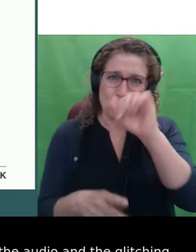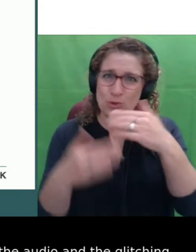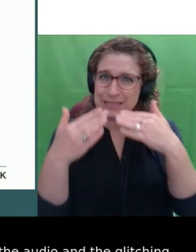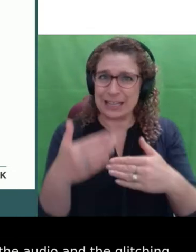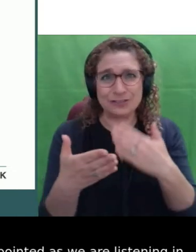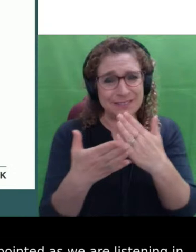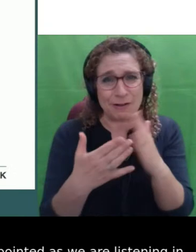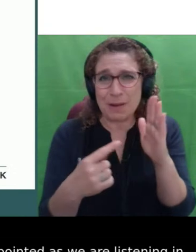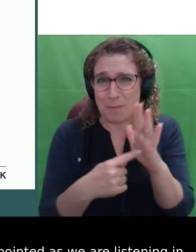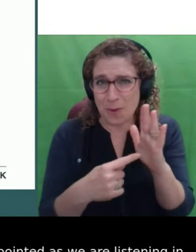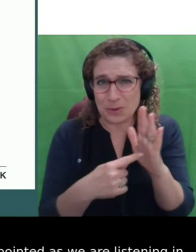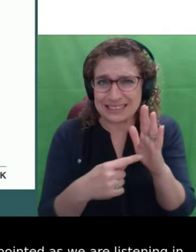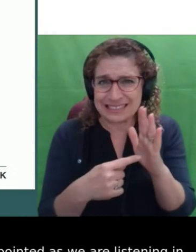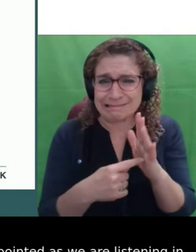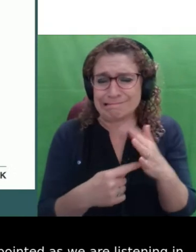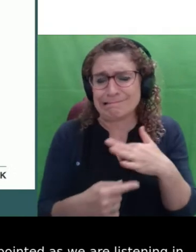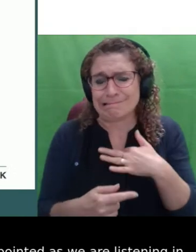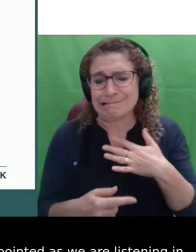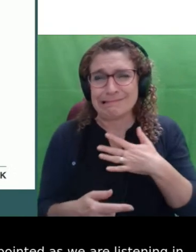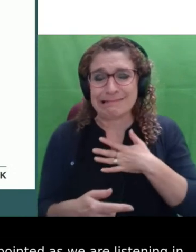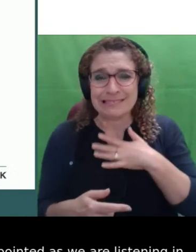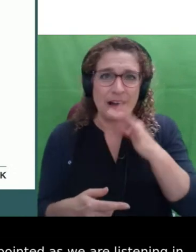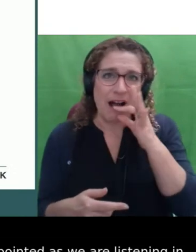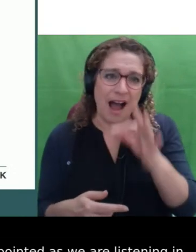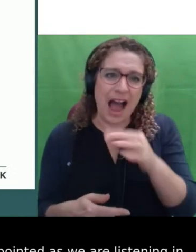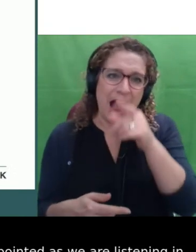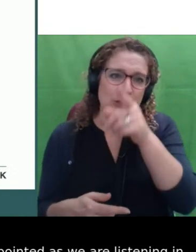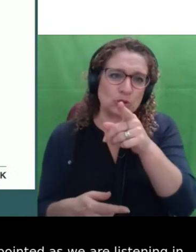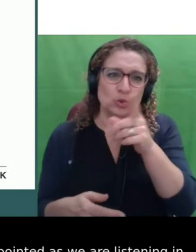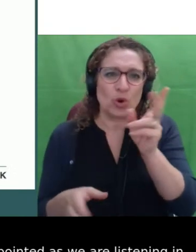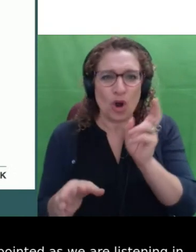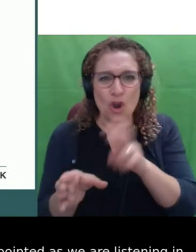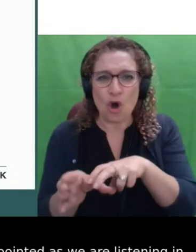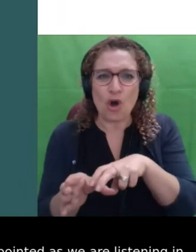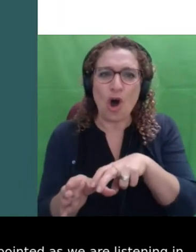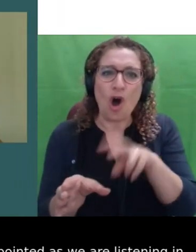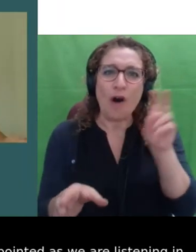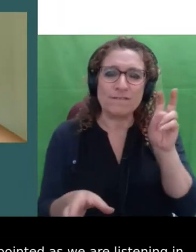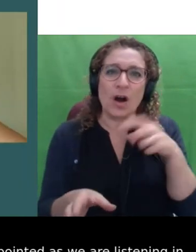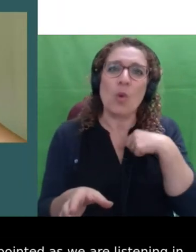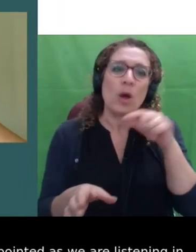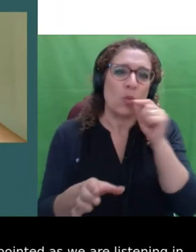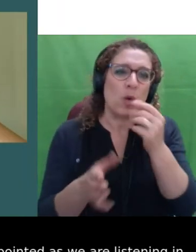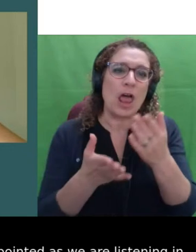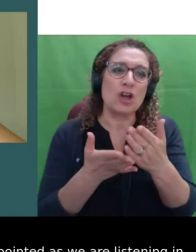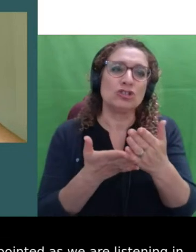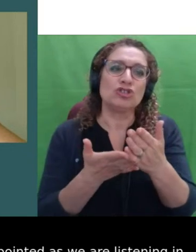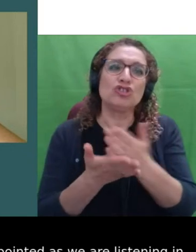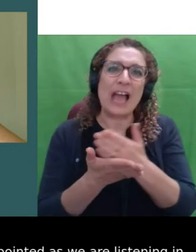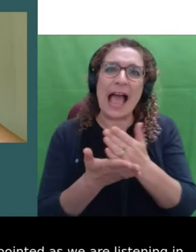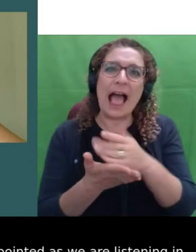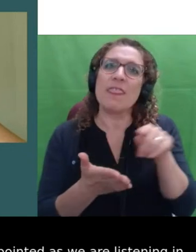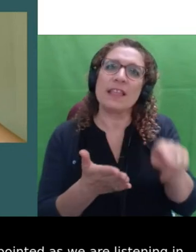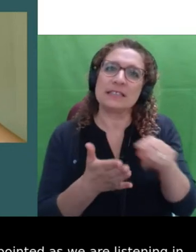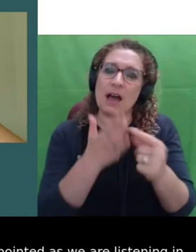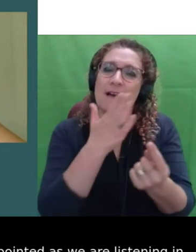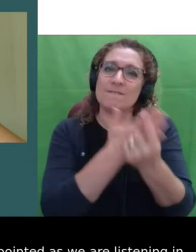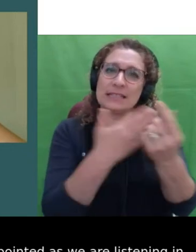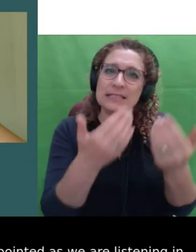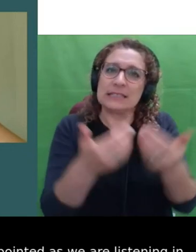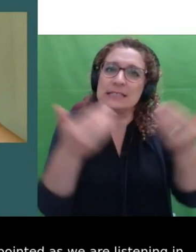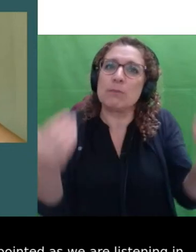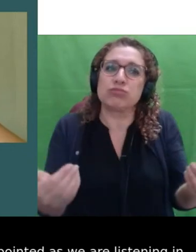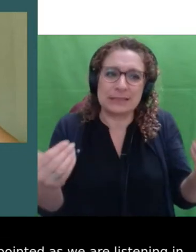um so i just asked you to um log off and we're going to share the events separately could attend we'll just